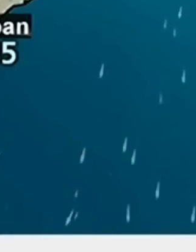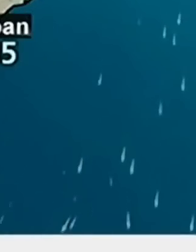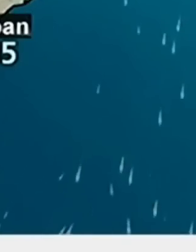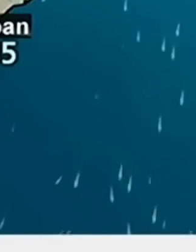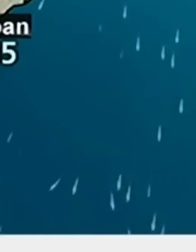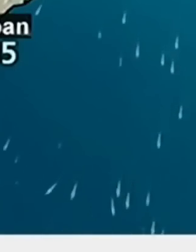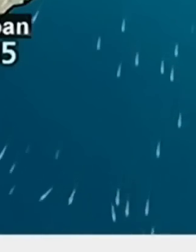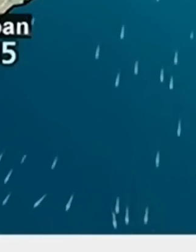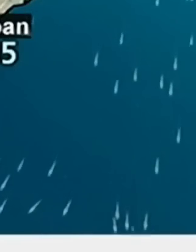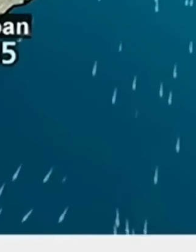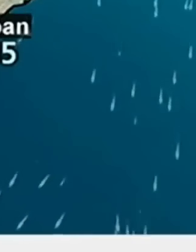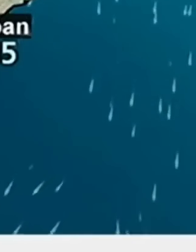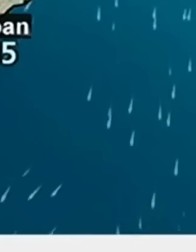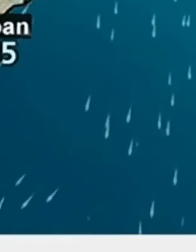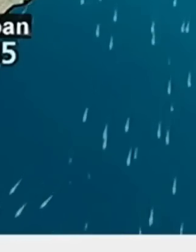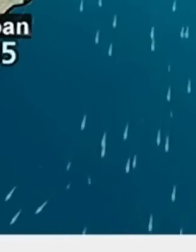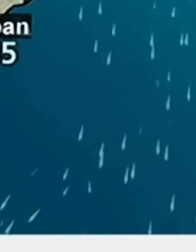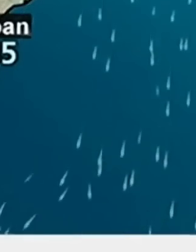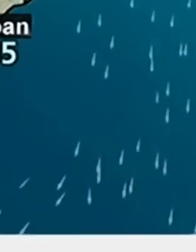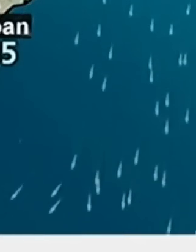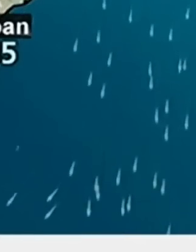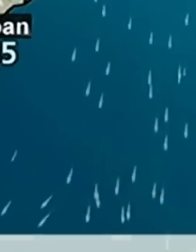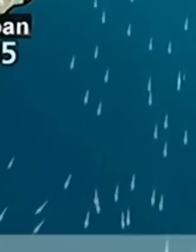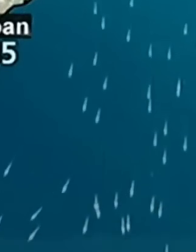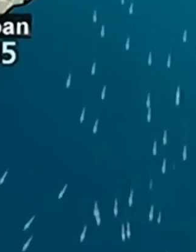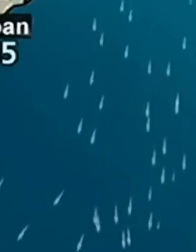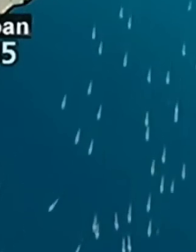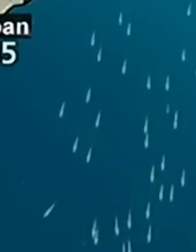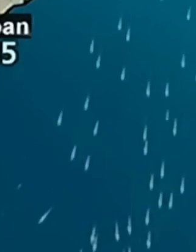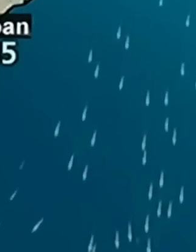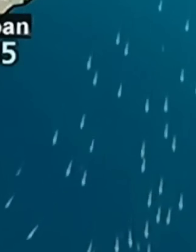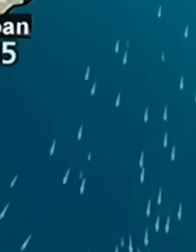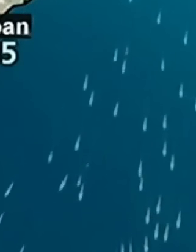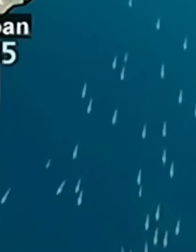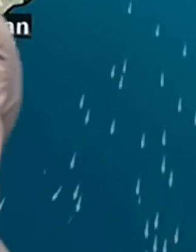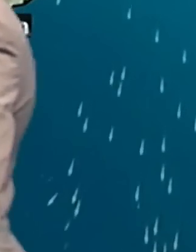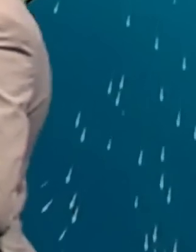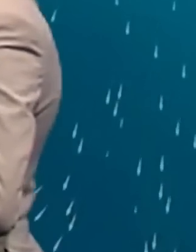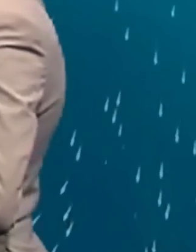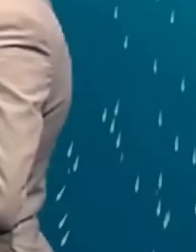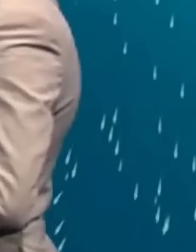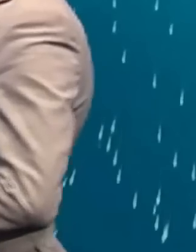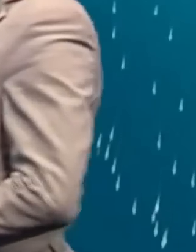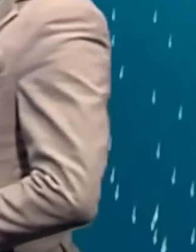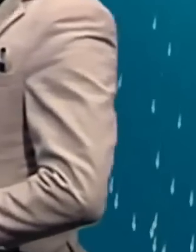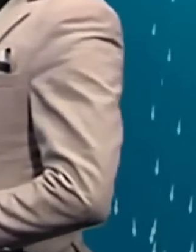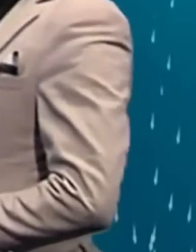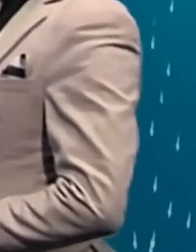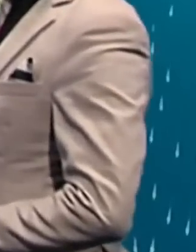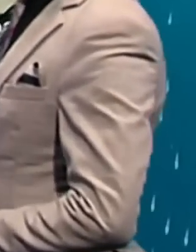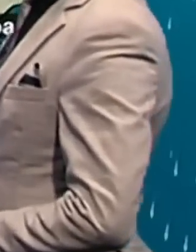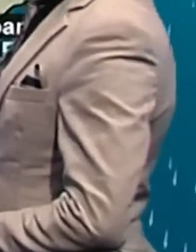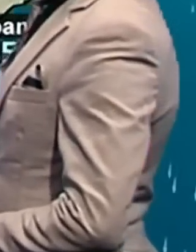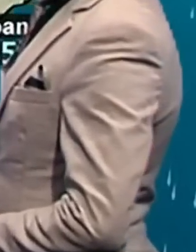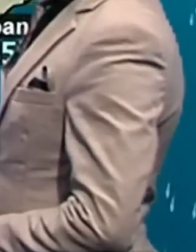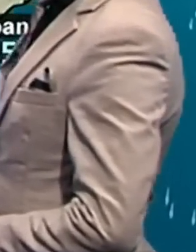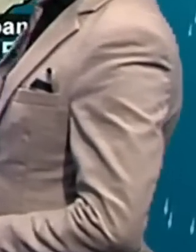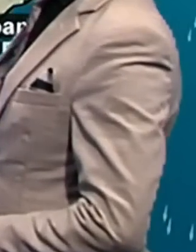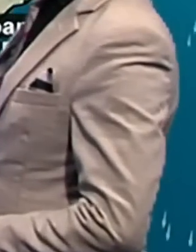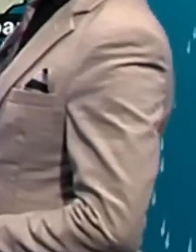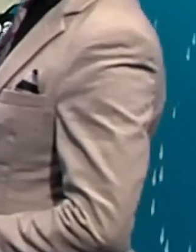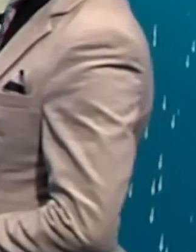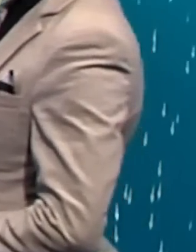la moya o montši o tla tlišago moya wa go tonya dikarolo tša Western Cape o tla bo kitima ka dikilometara tša masomehlano ka iri maruma ka bakabana dikarolo tša Eastern Cape gomme dikgonagalo tša